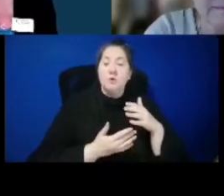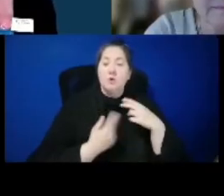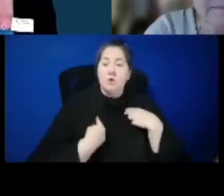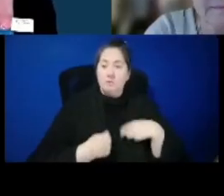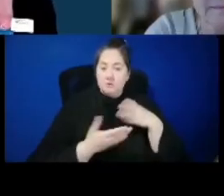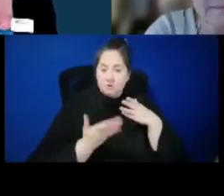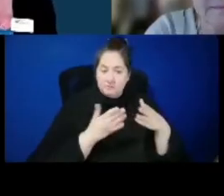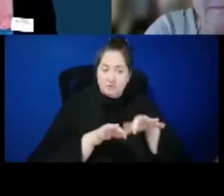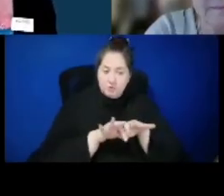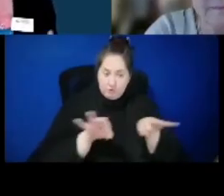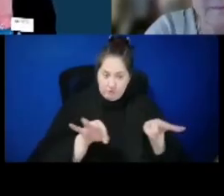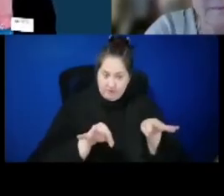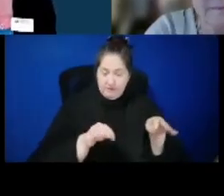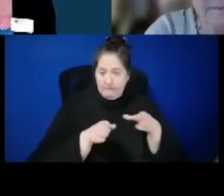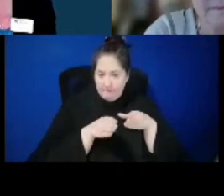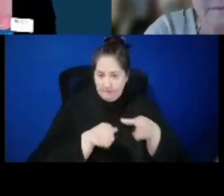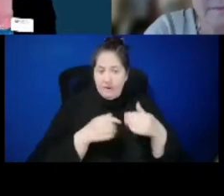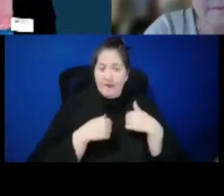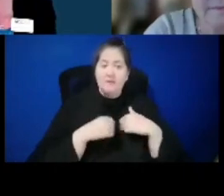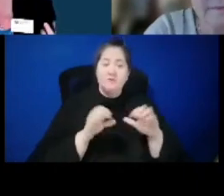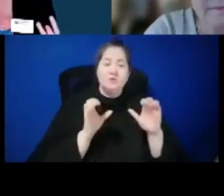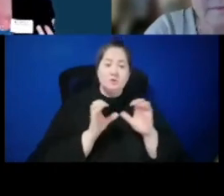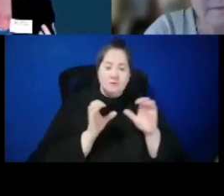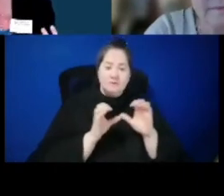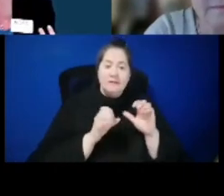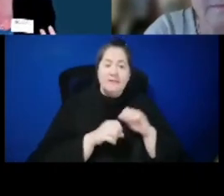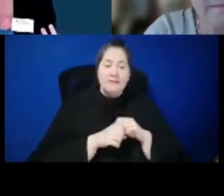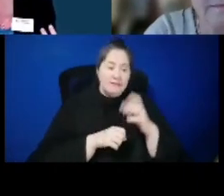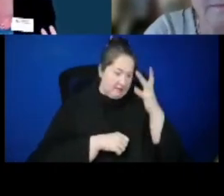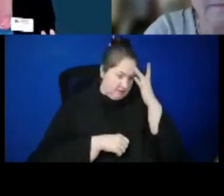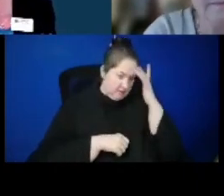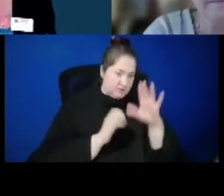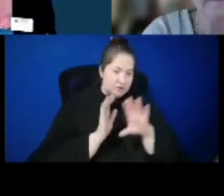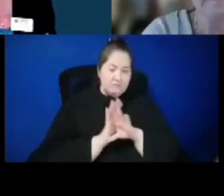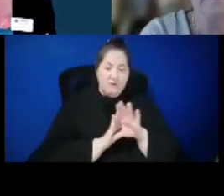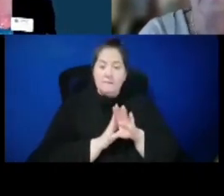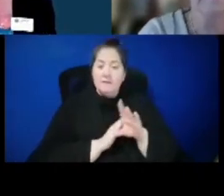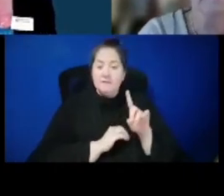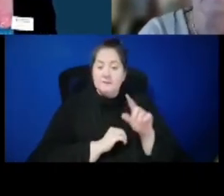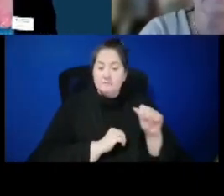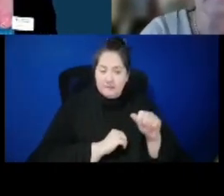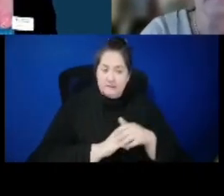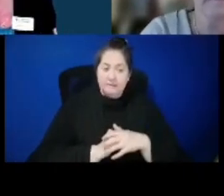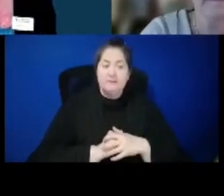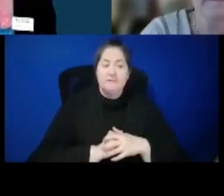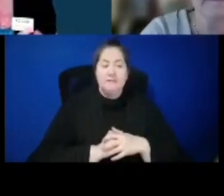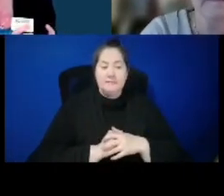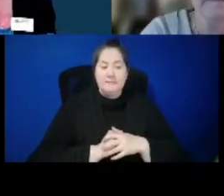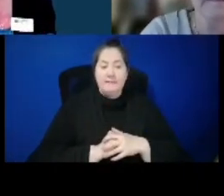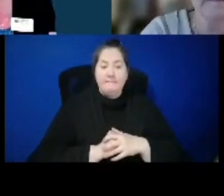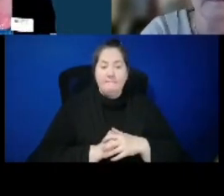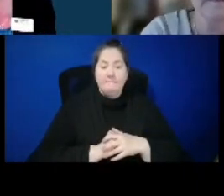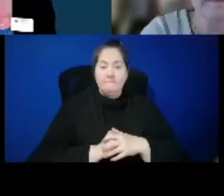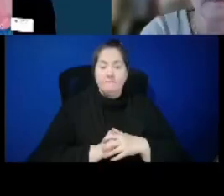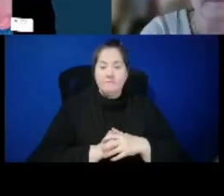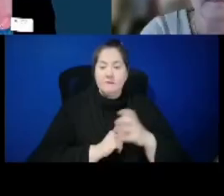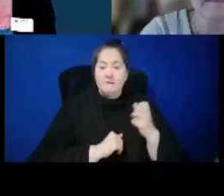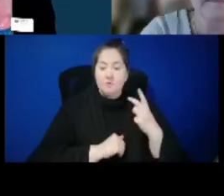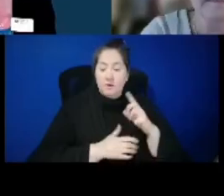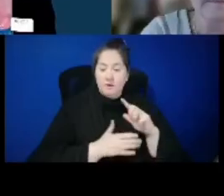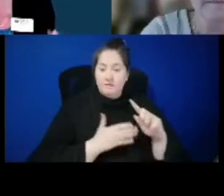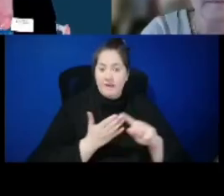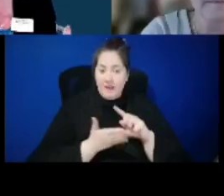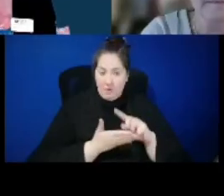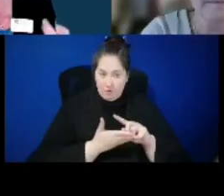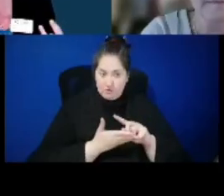degree pathway that has a certificate in intellectual and developmental disabilities. So this 12